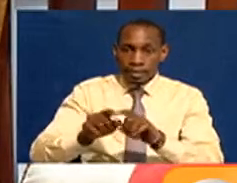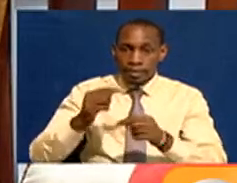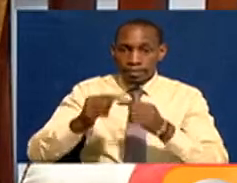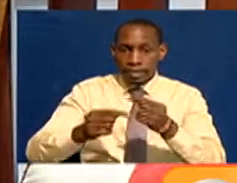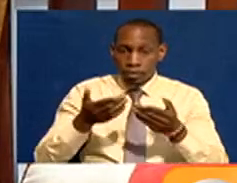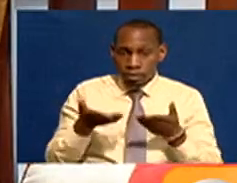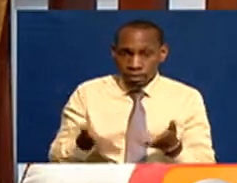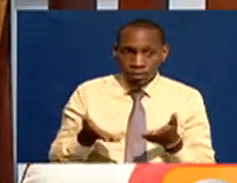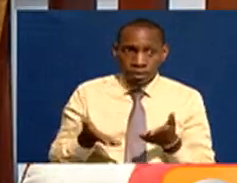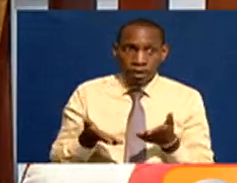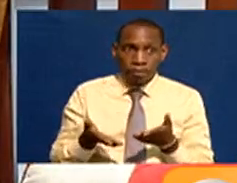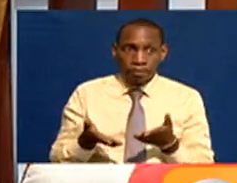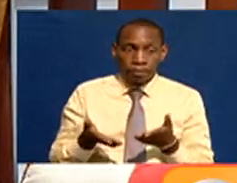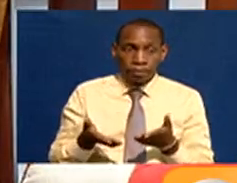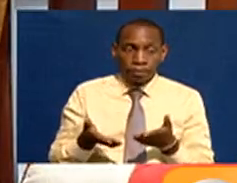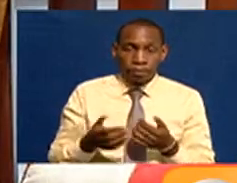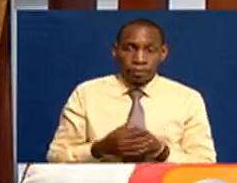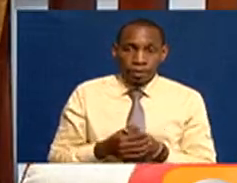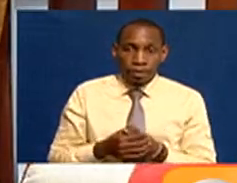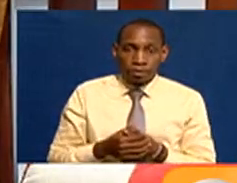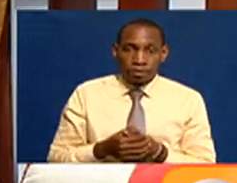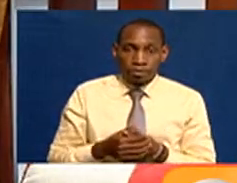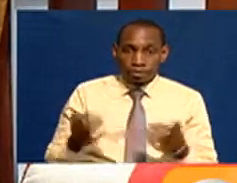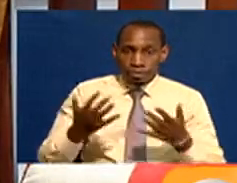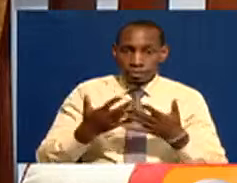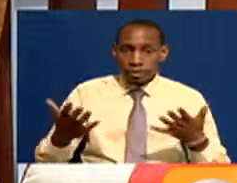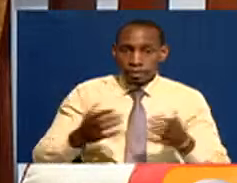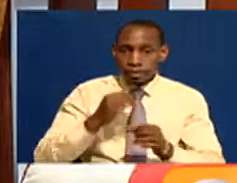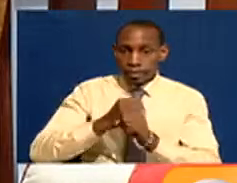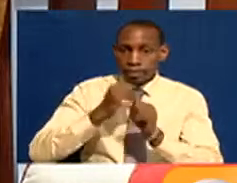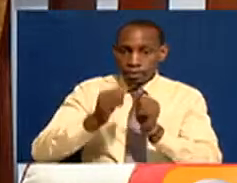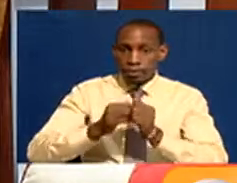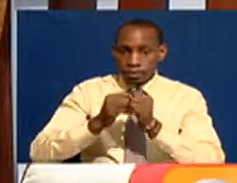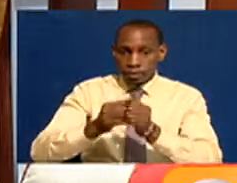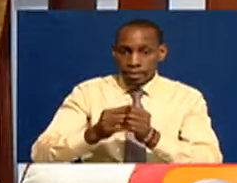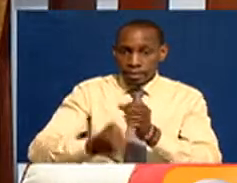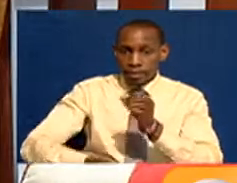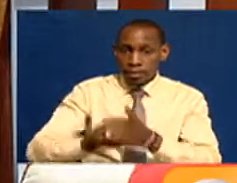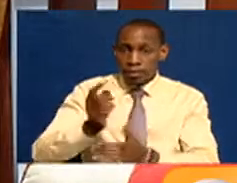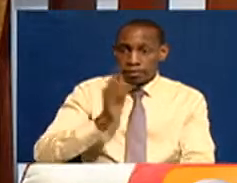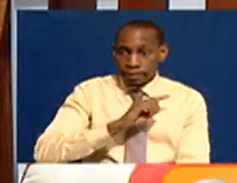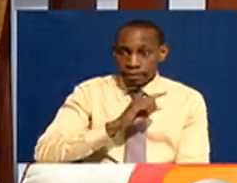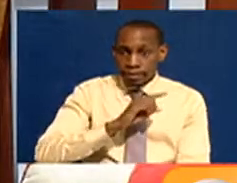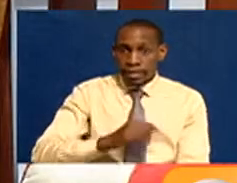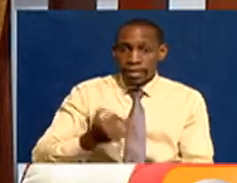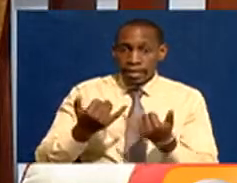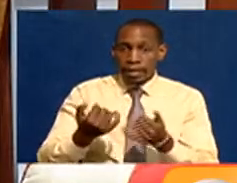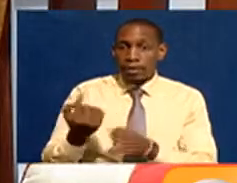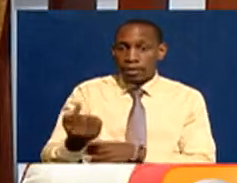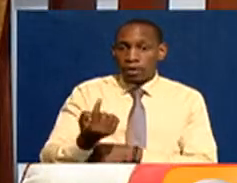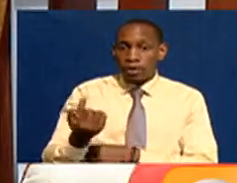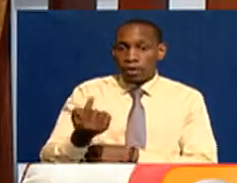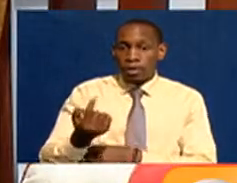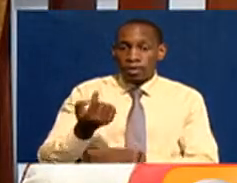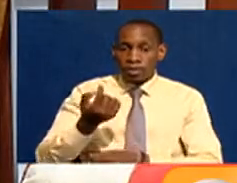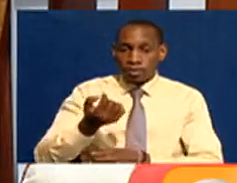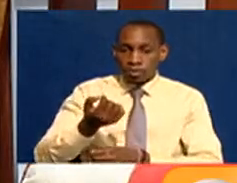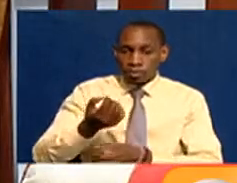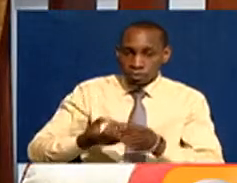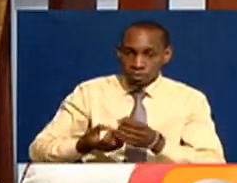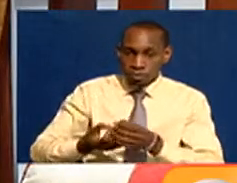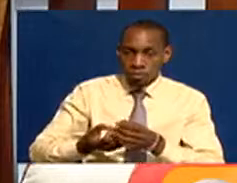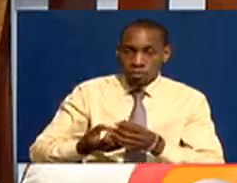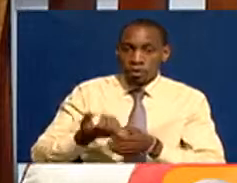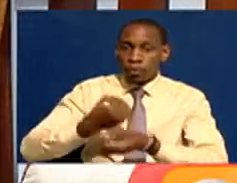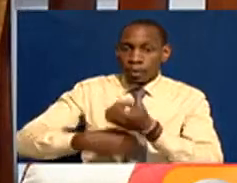there. The instruments of collaborating have already been put in place. So now it's just a matter of activating these